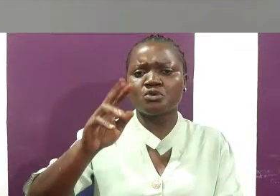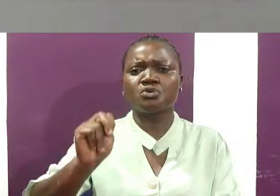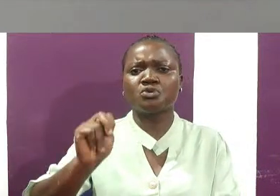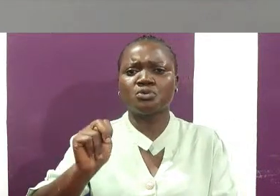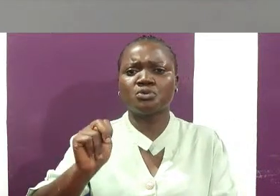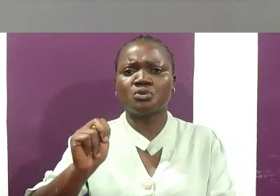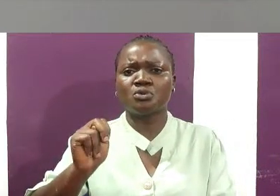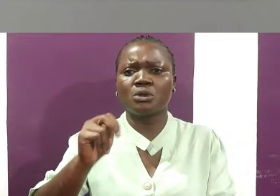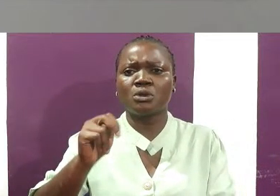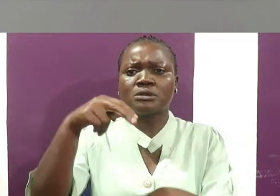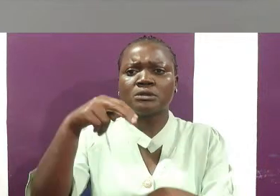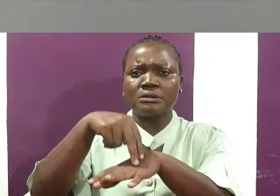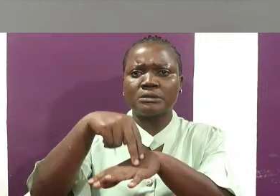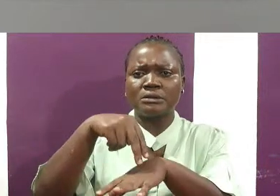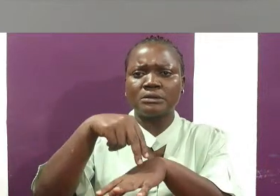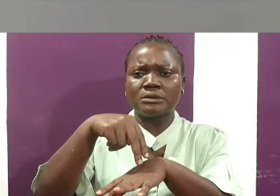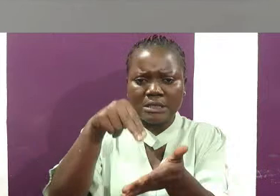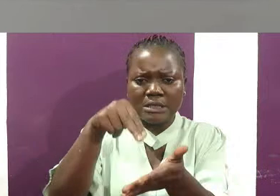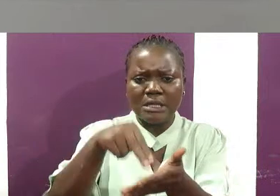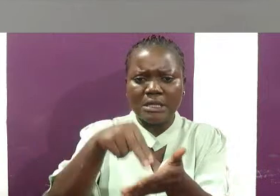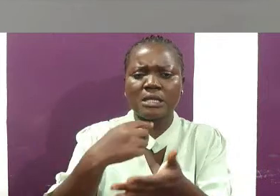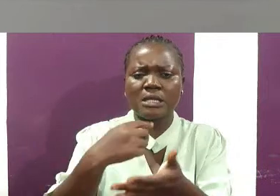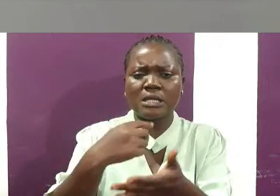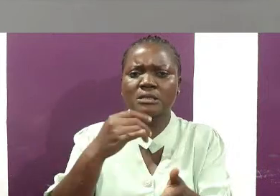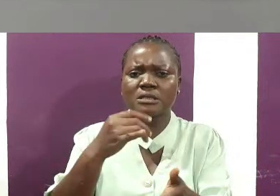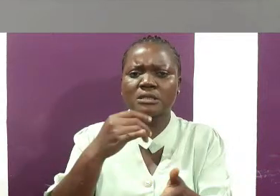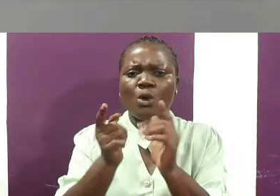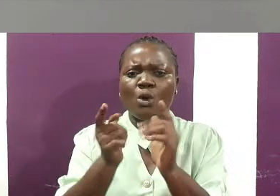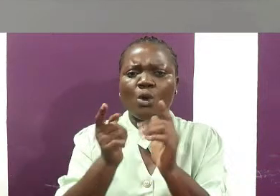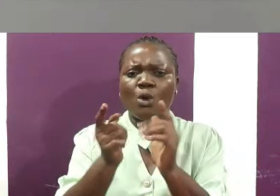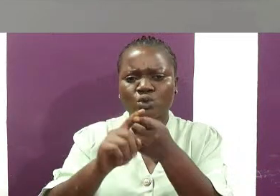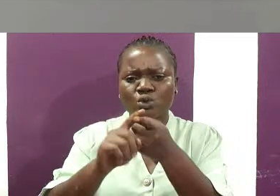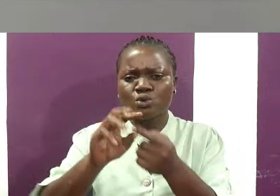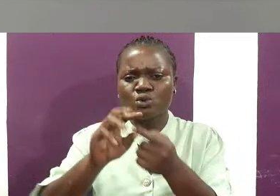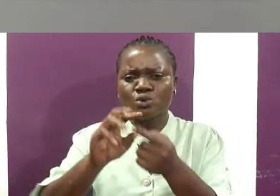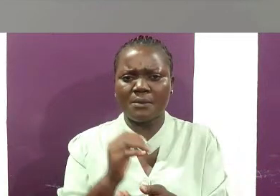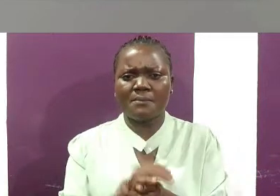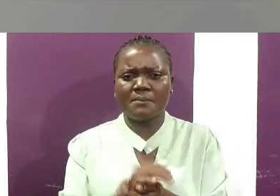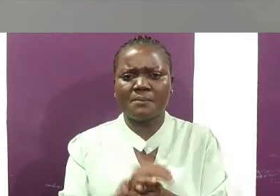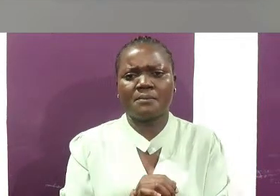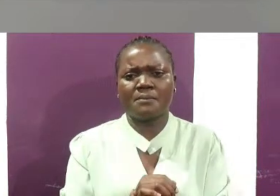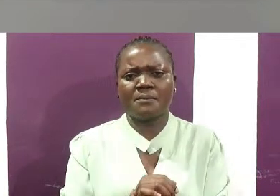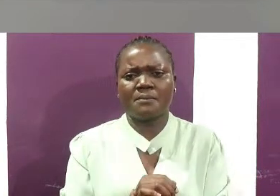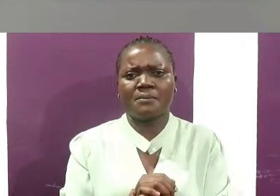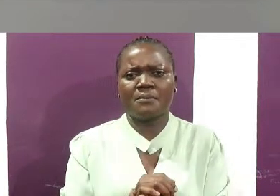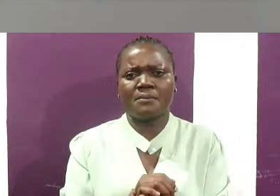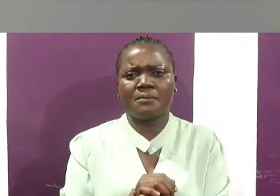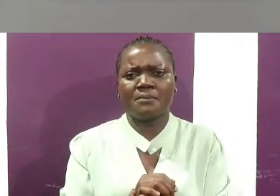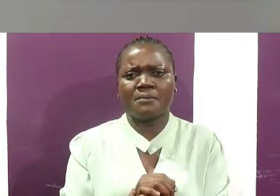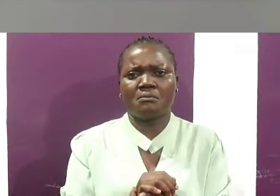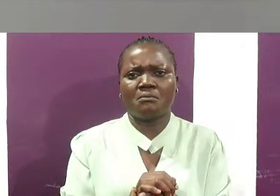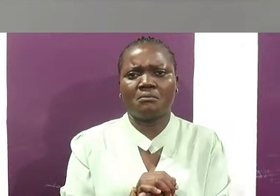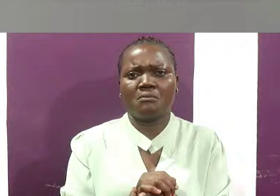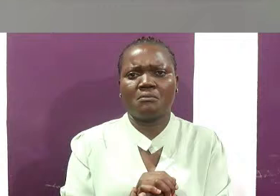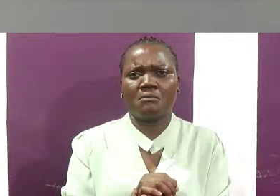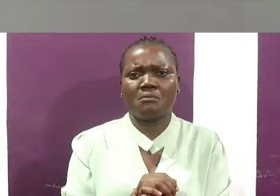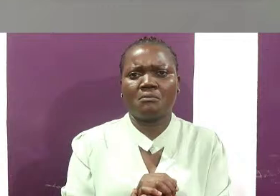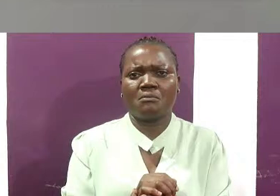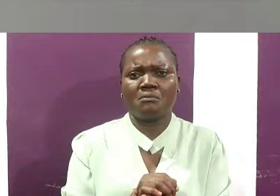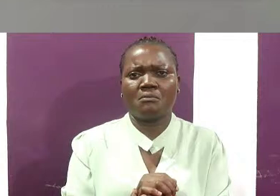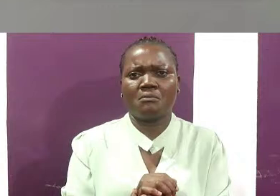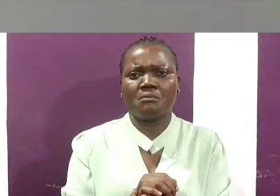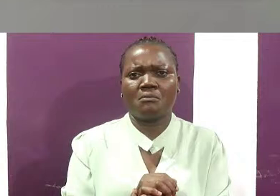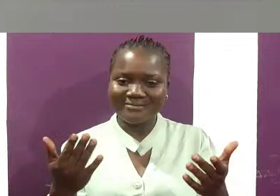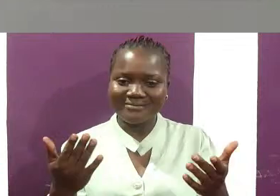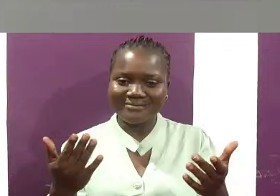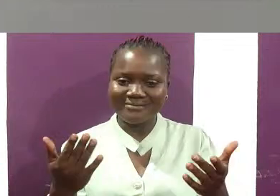obi okose okokonvert wo mu. With that opportunity came great expectation though. Na se unya sa kwanya